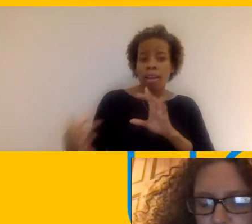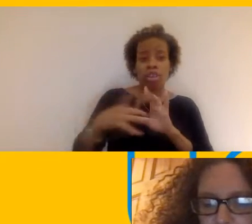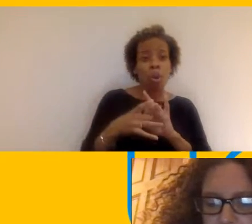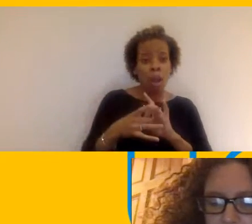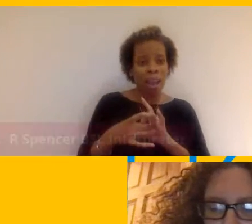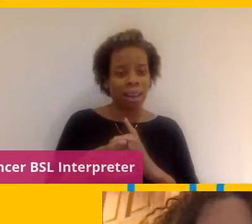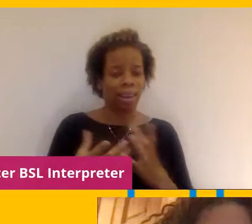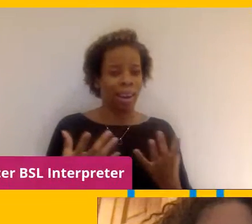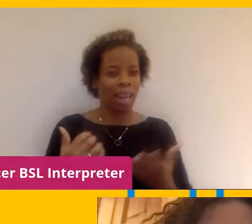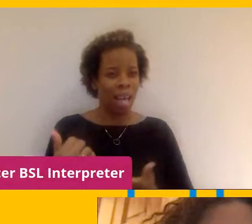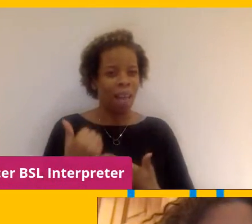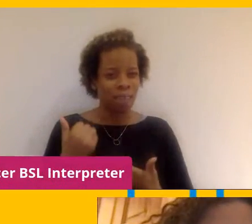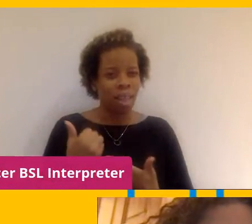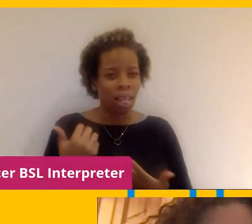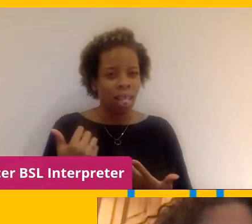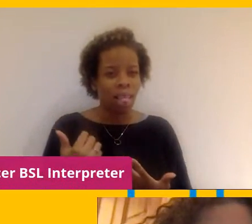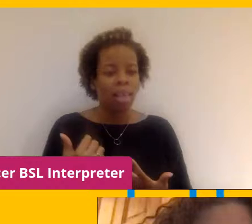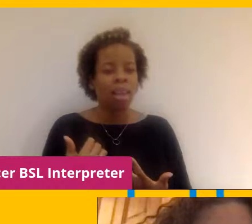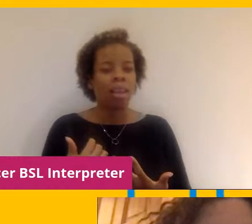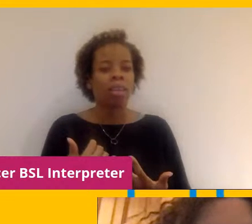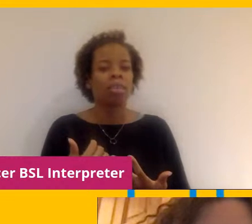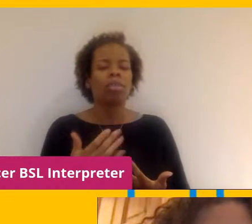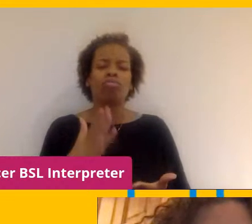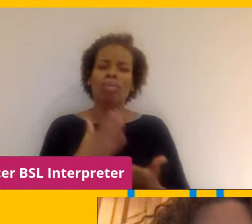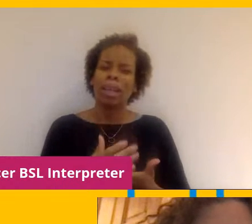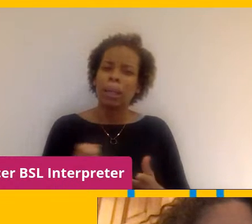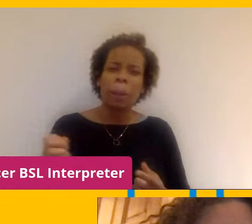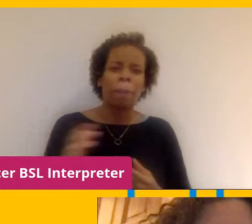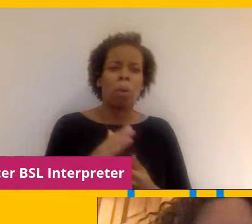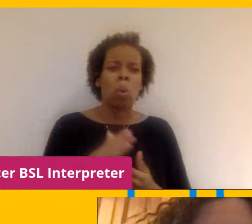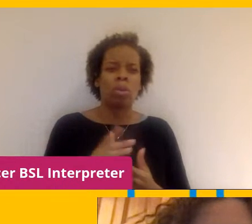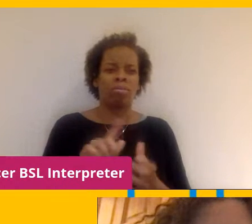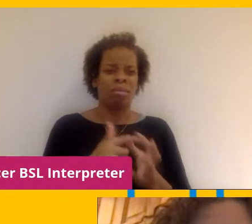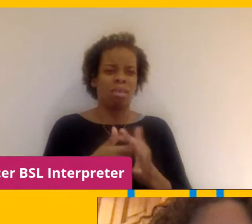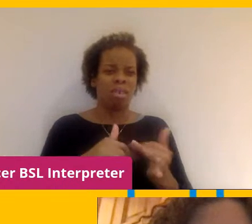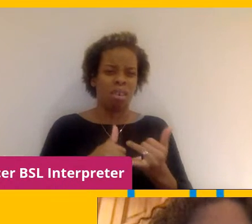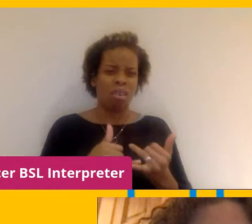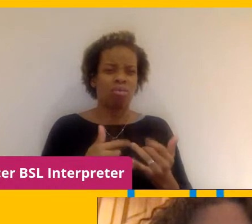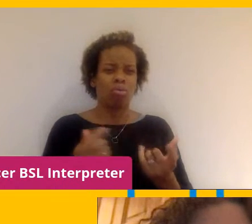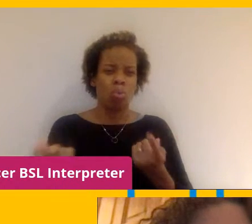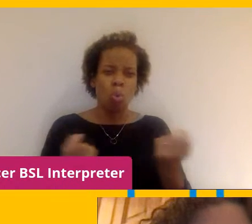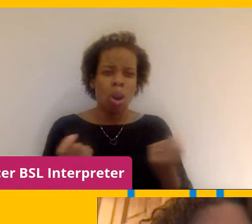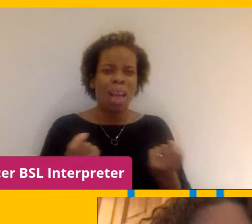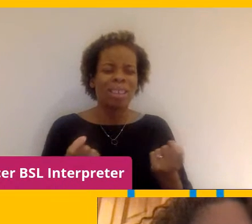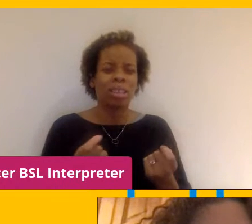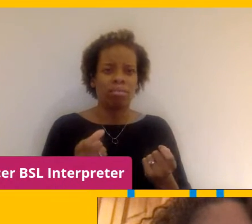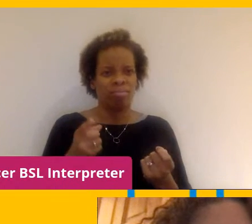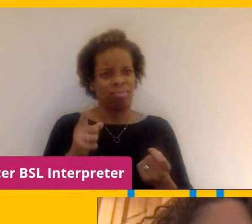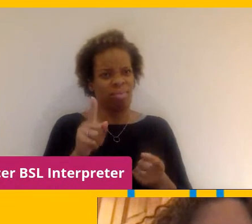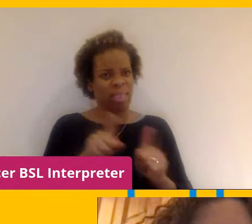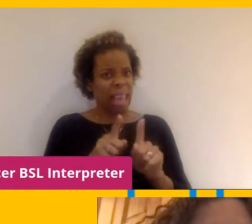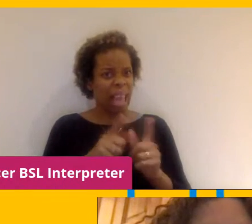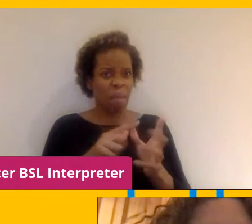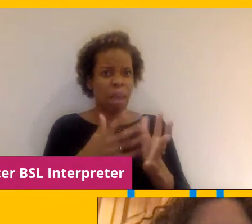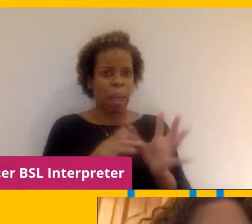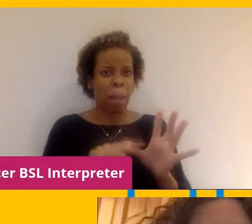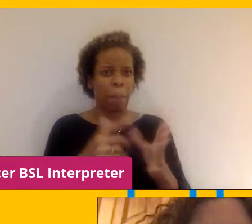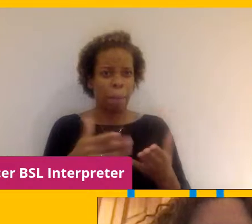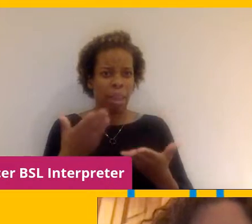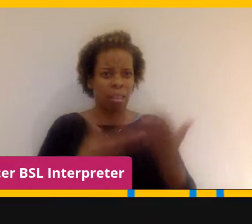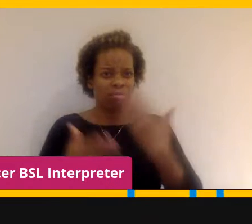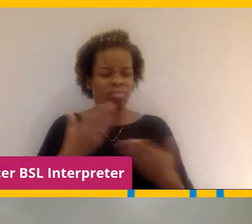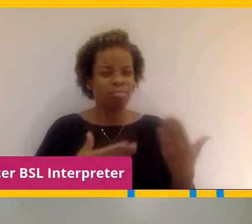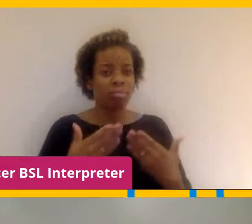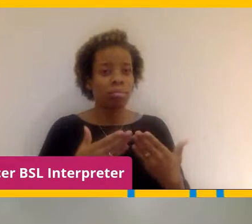really important that the ARPS organising and the kind of meetings that Amy's just described sort of take place within